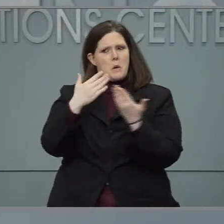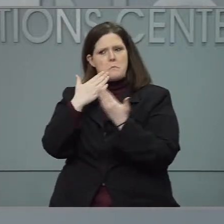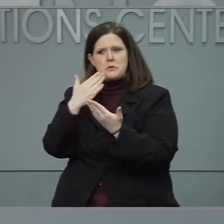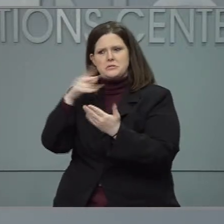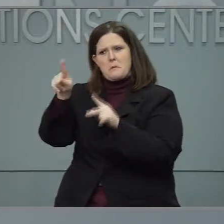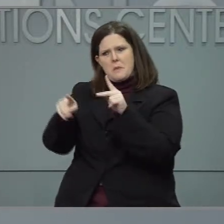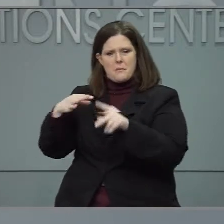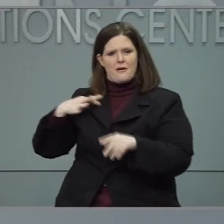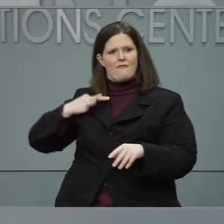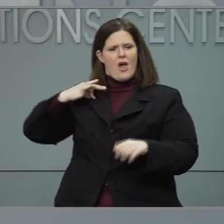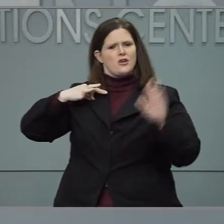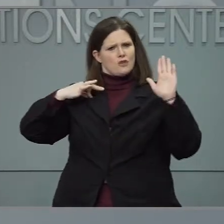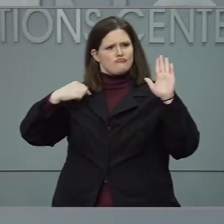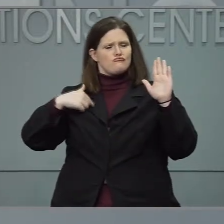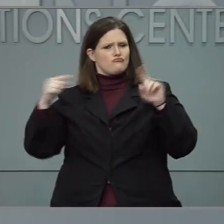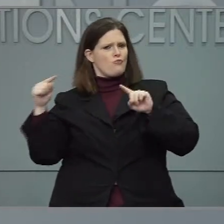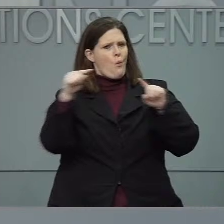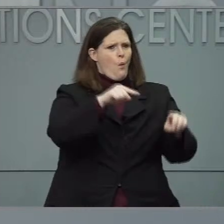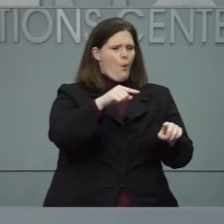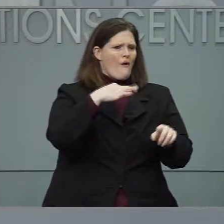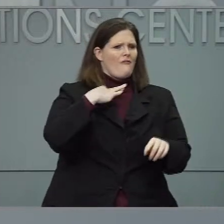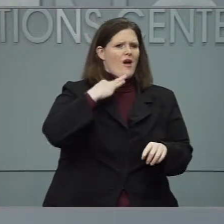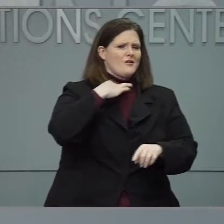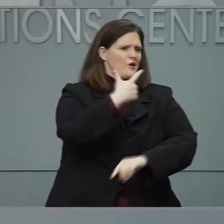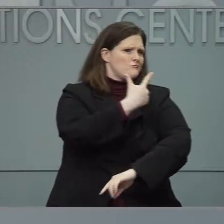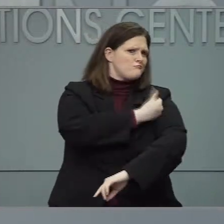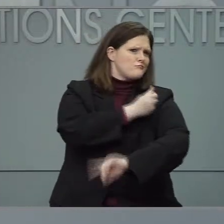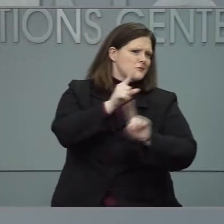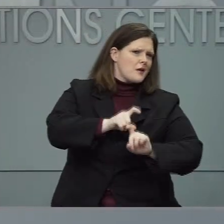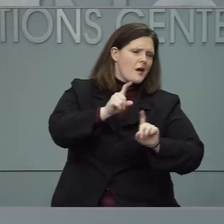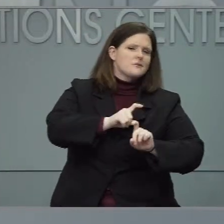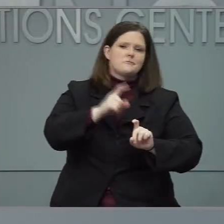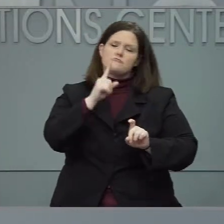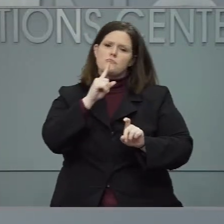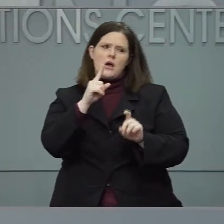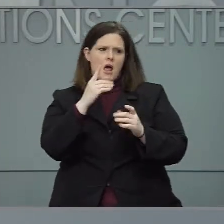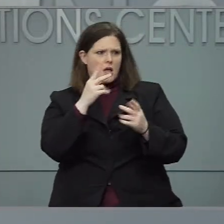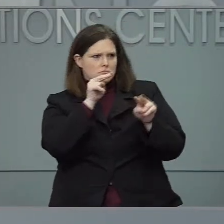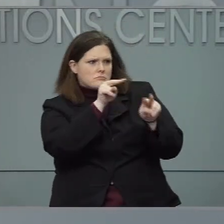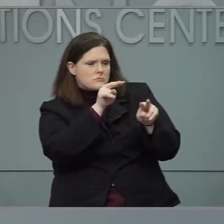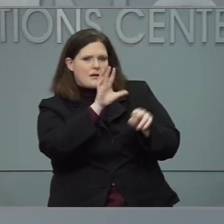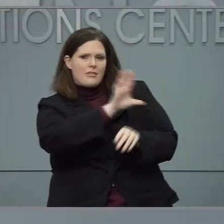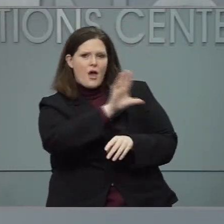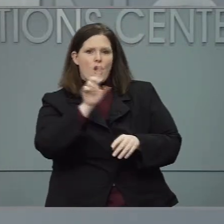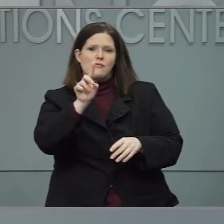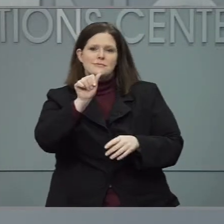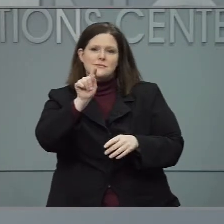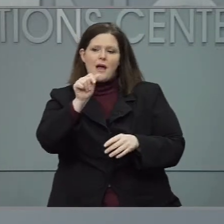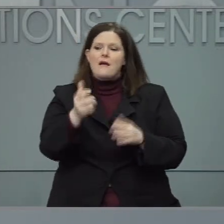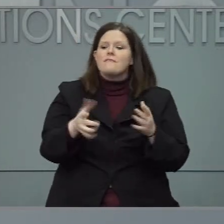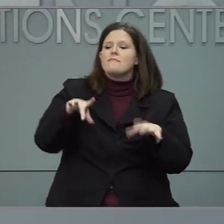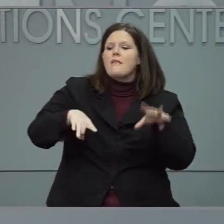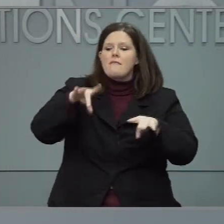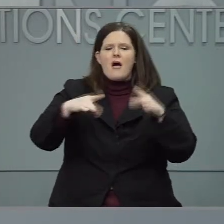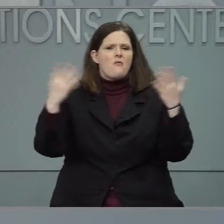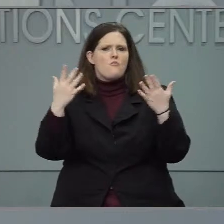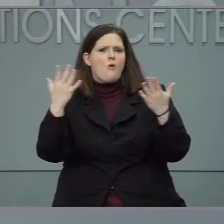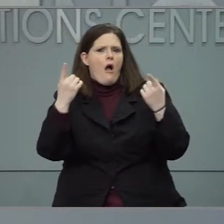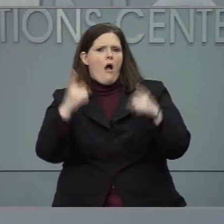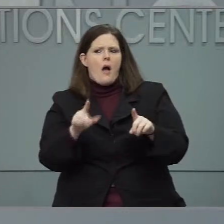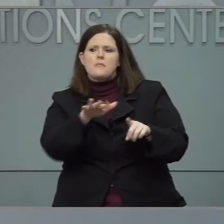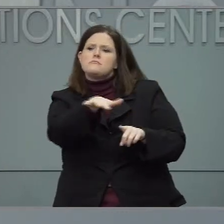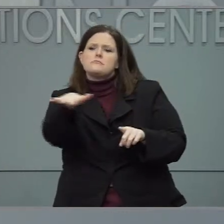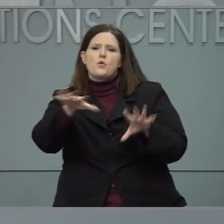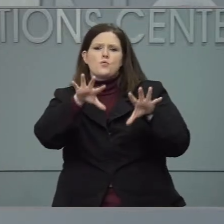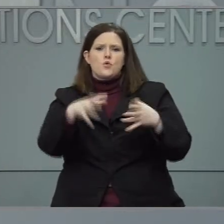trials. So we look forward to seeing additional data. As you know, we are vaccinating folks according to priority groups.